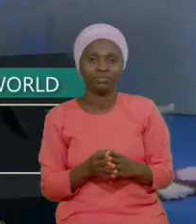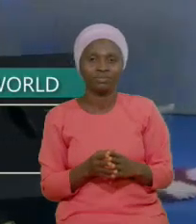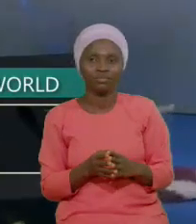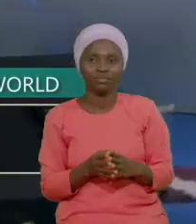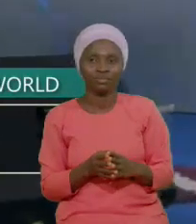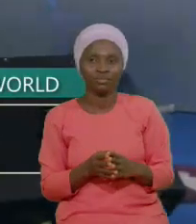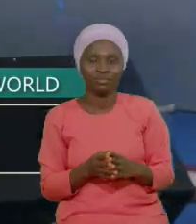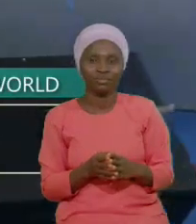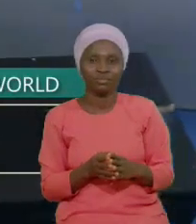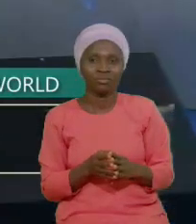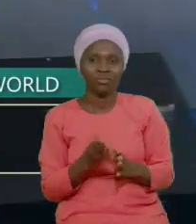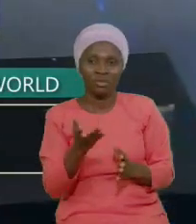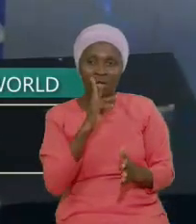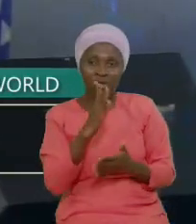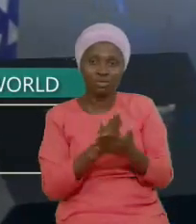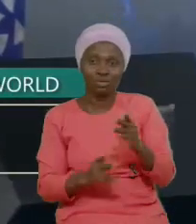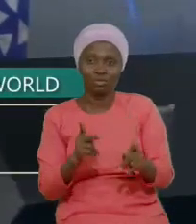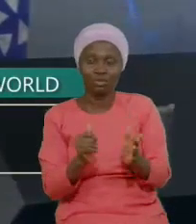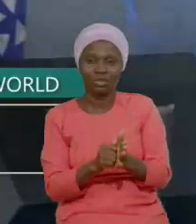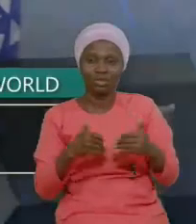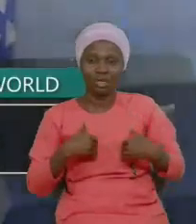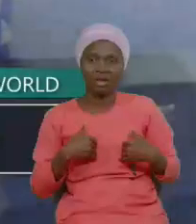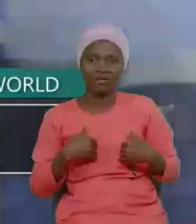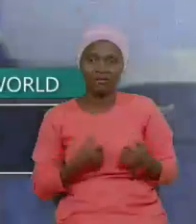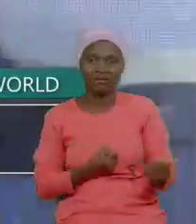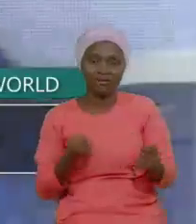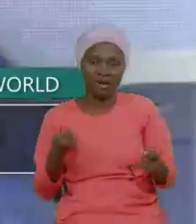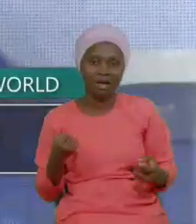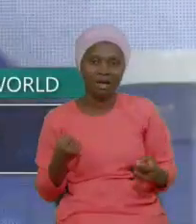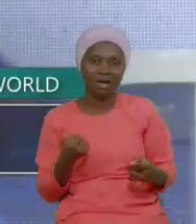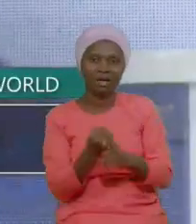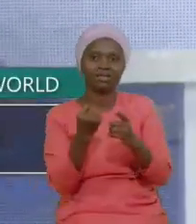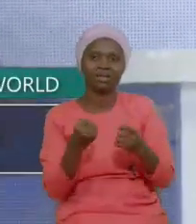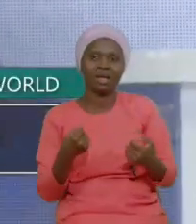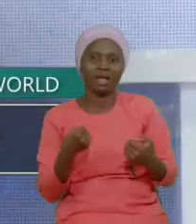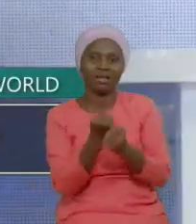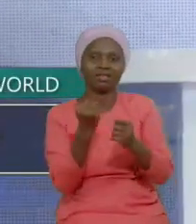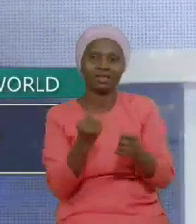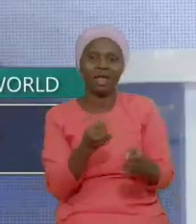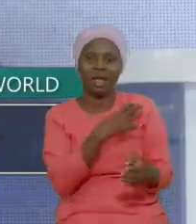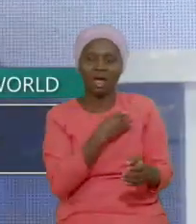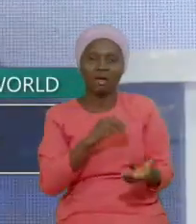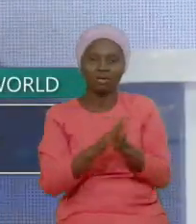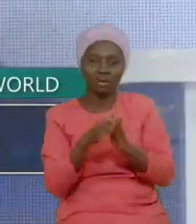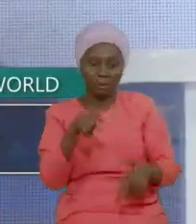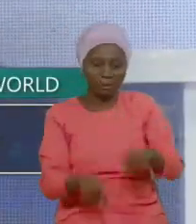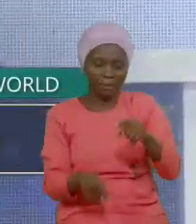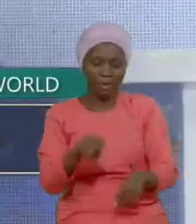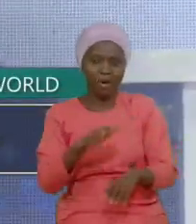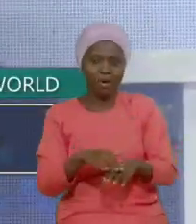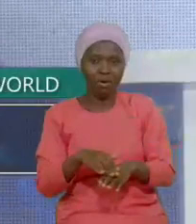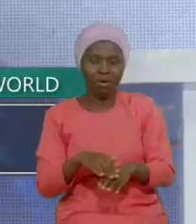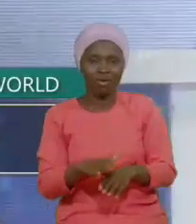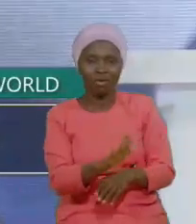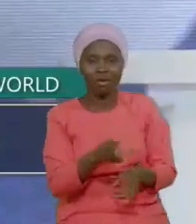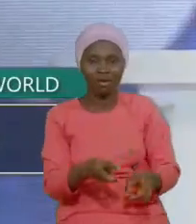There were people that even had accidents and they were paralyzed from their waist downwards, and yet they